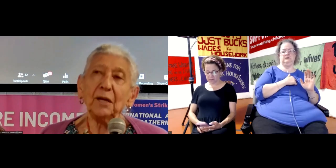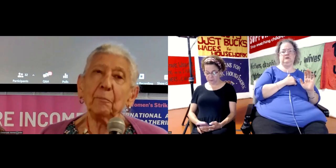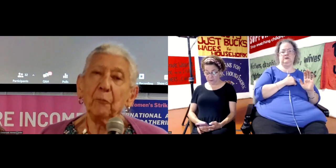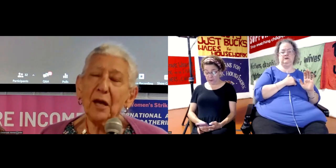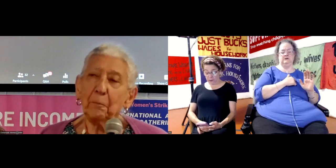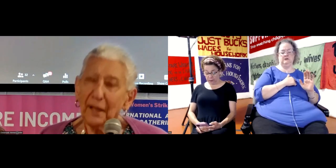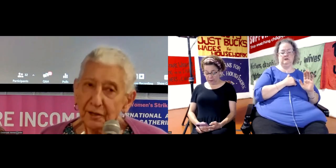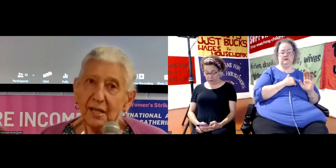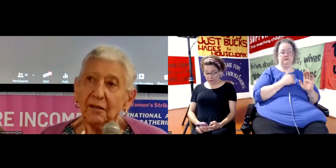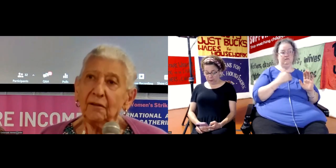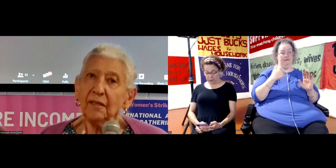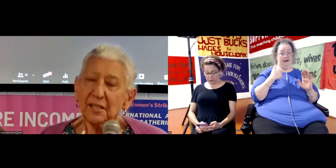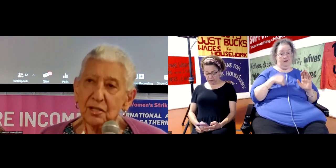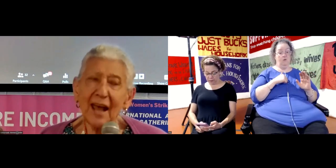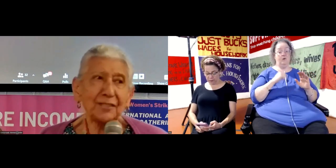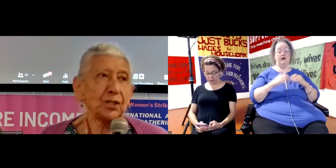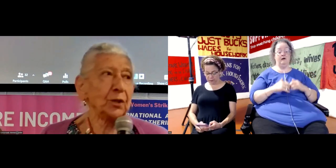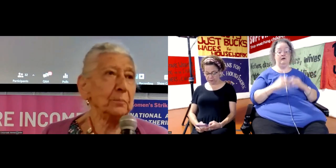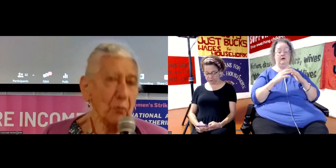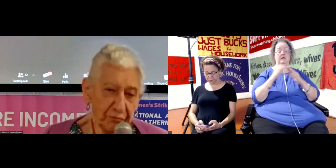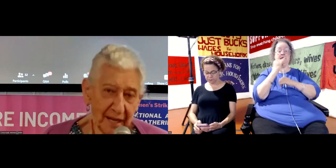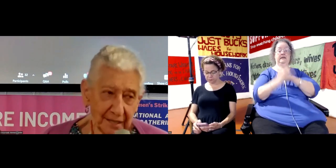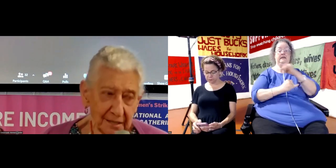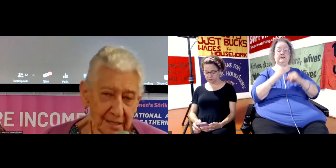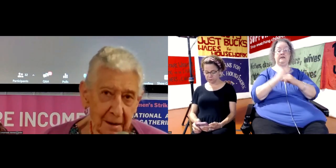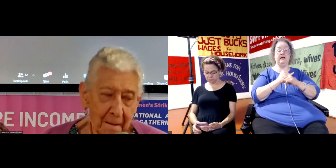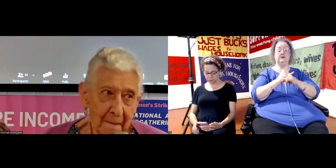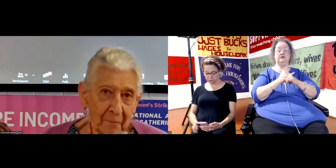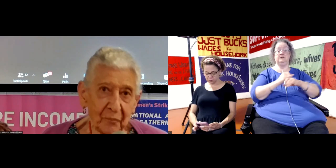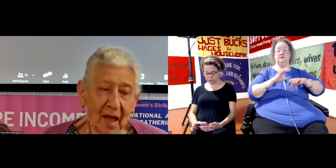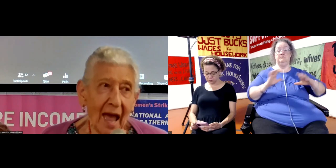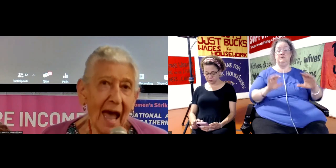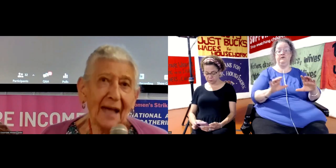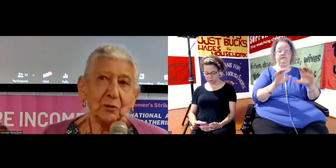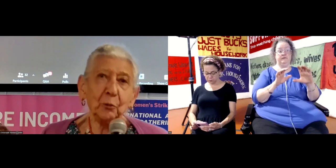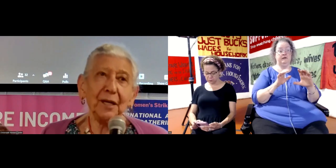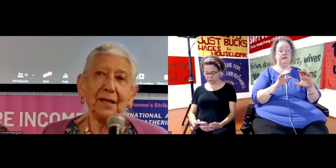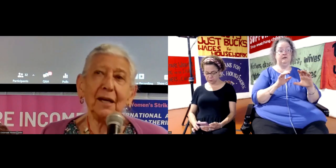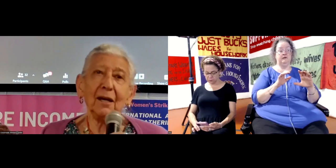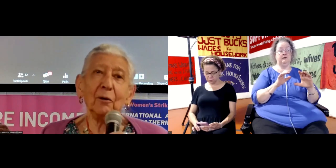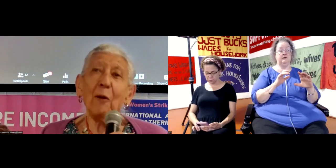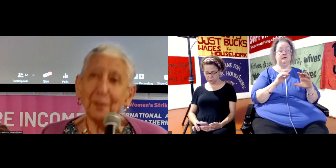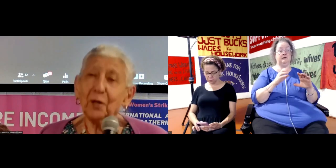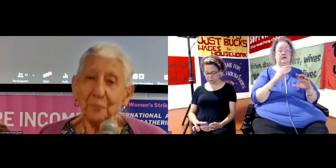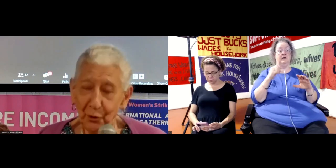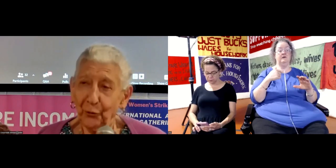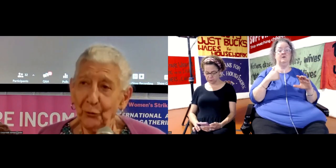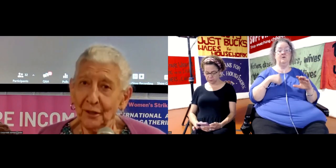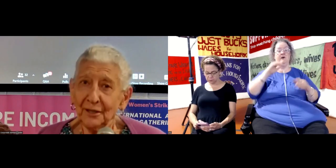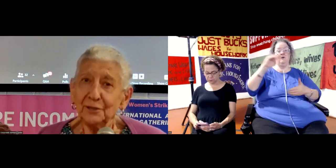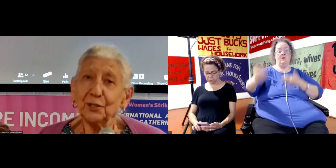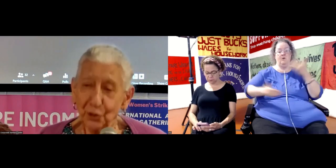And we're building the international movement, and we welcome